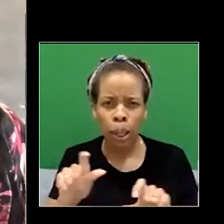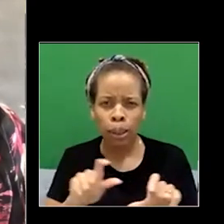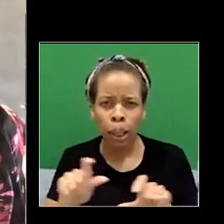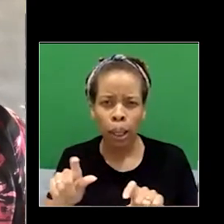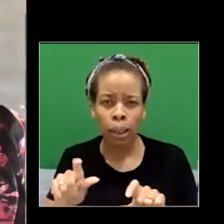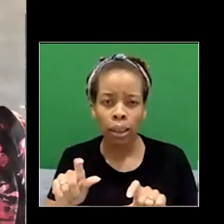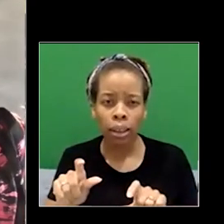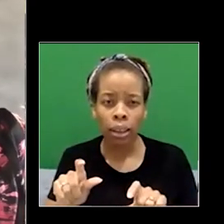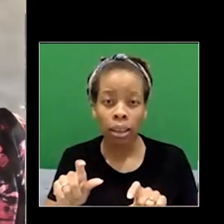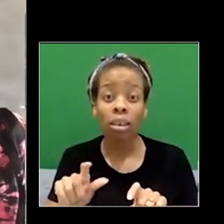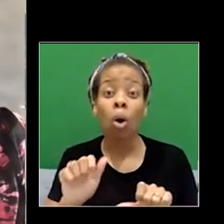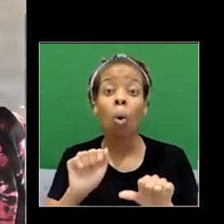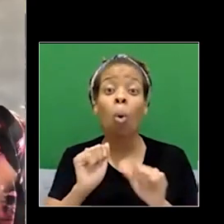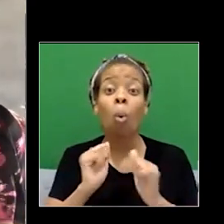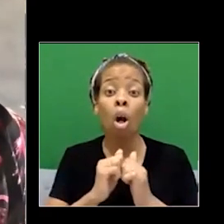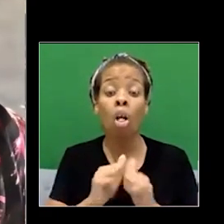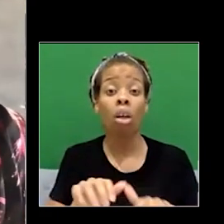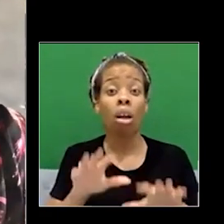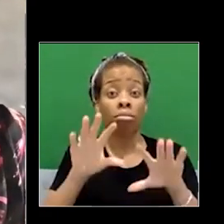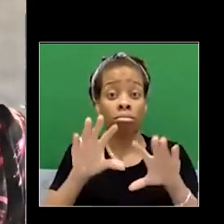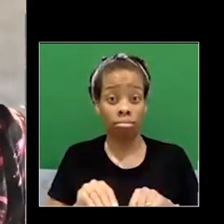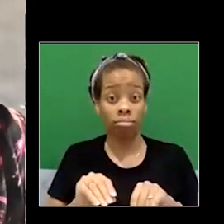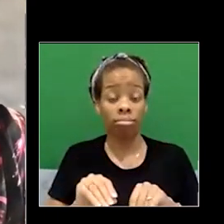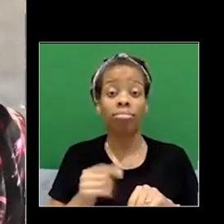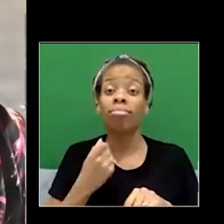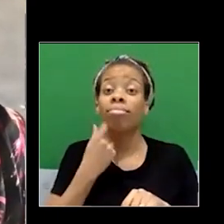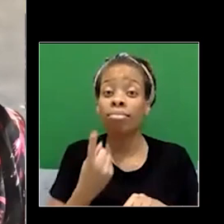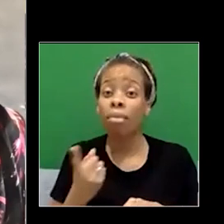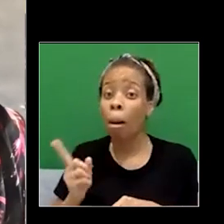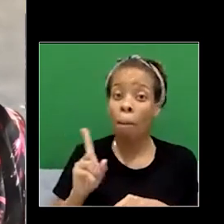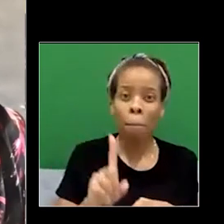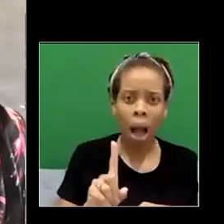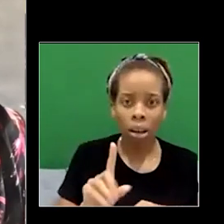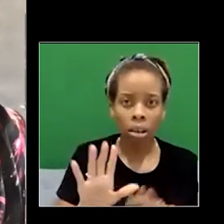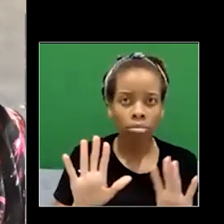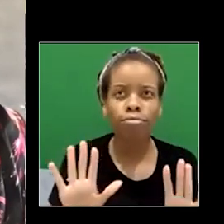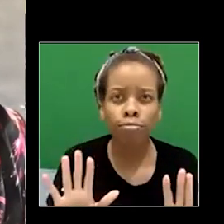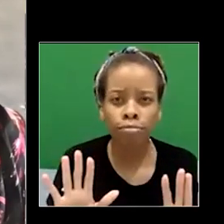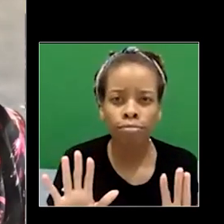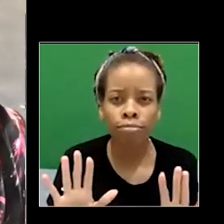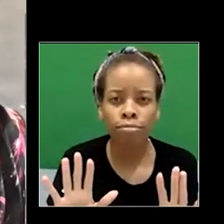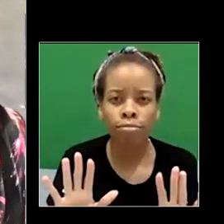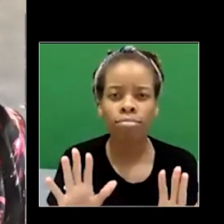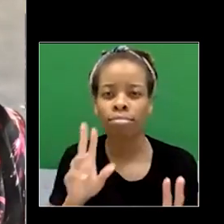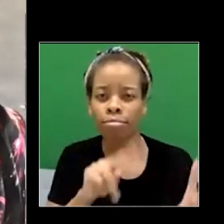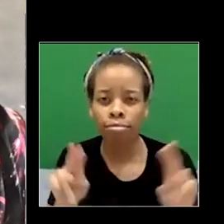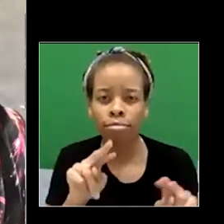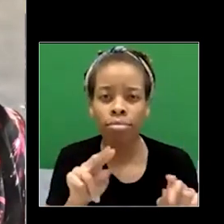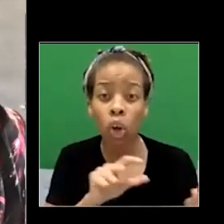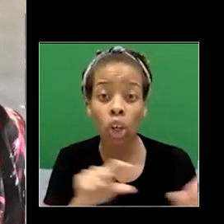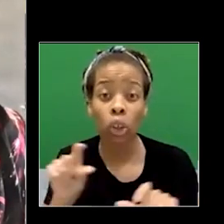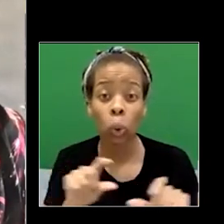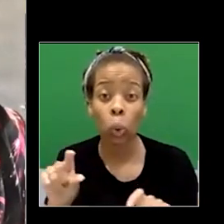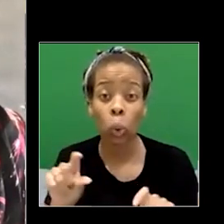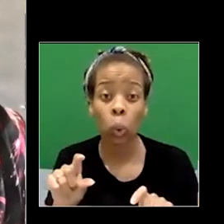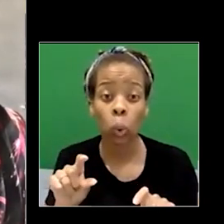just stop and come back the next day. But also sometimes you just need to lose something in order to come